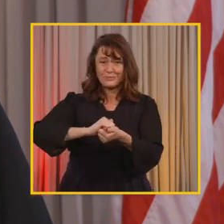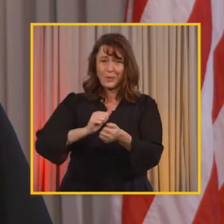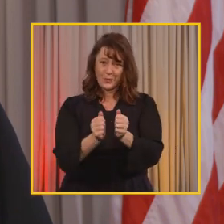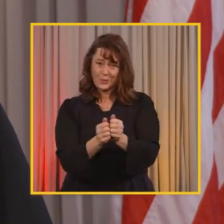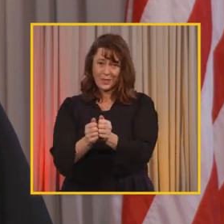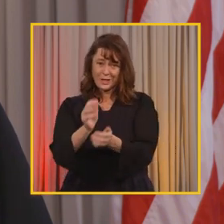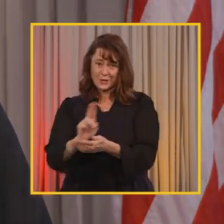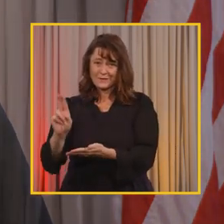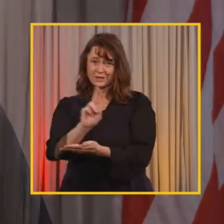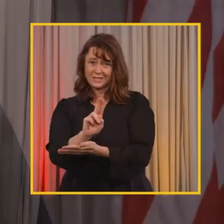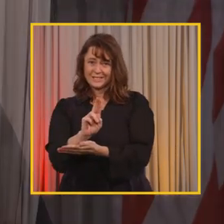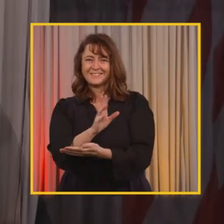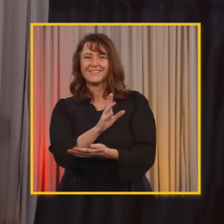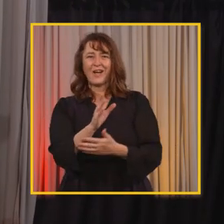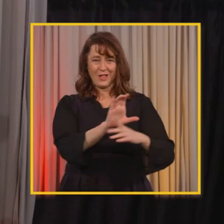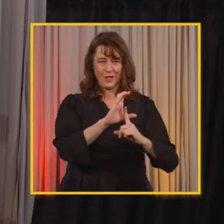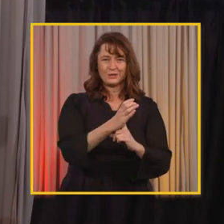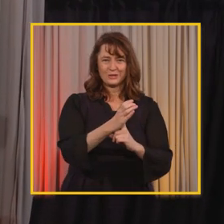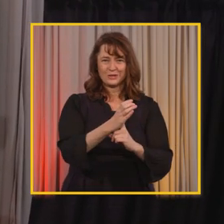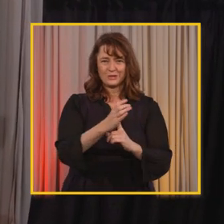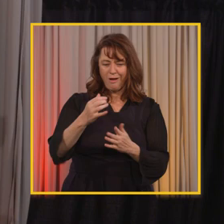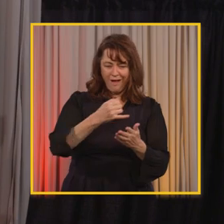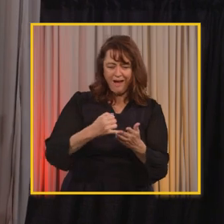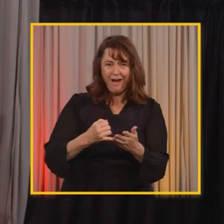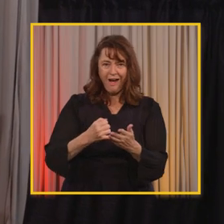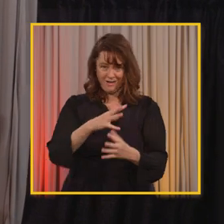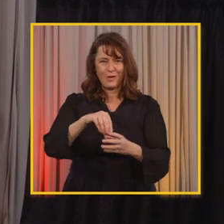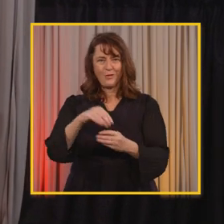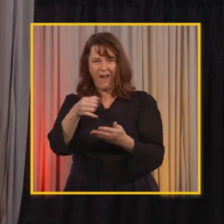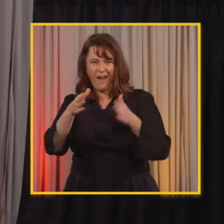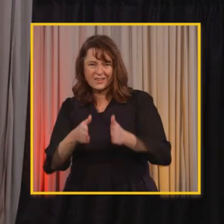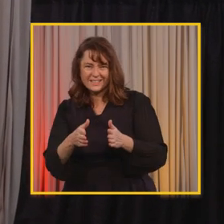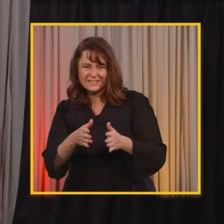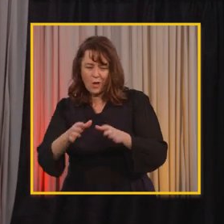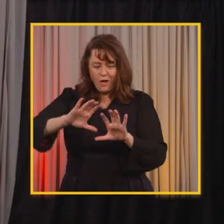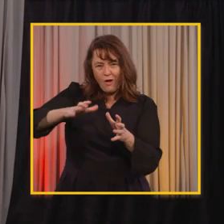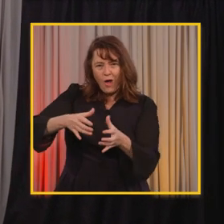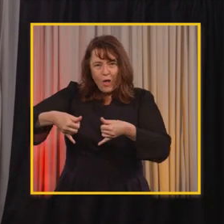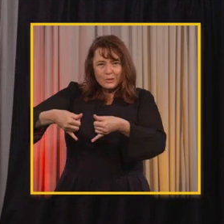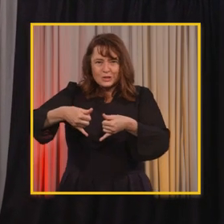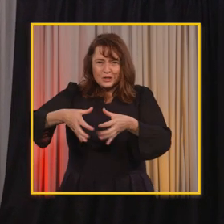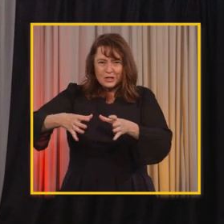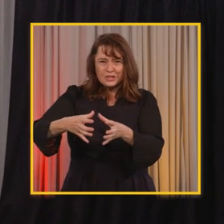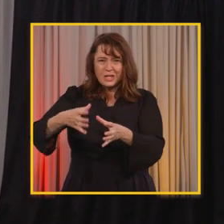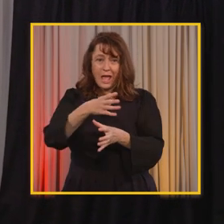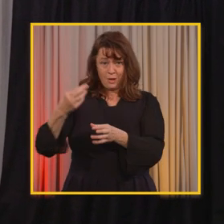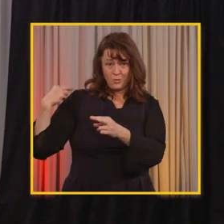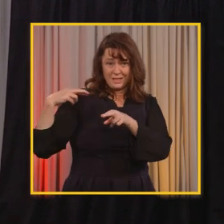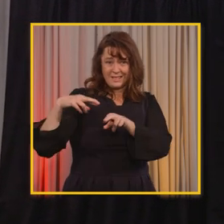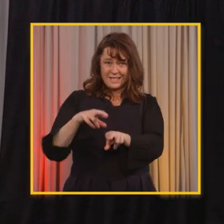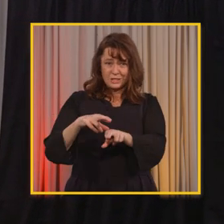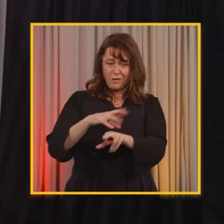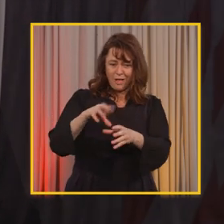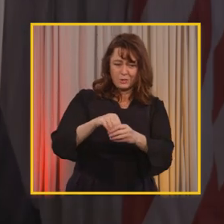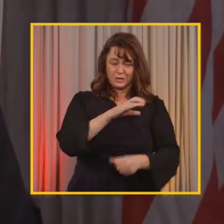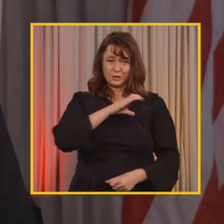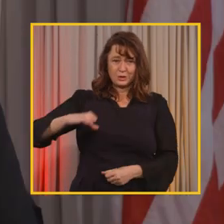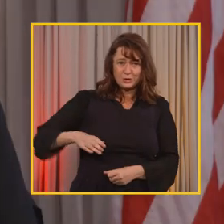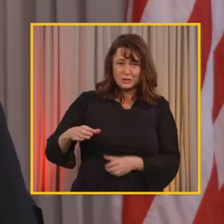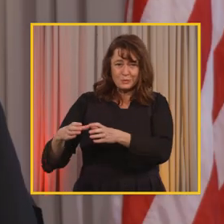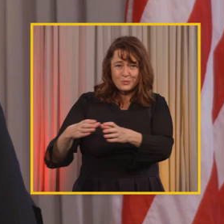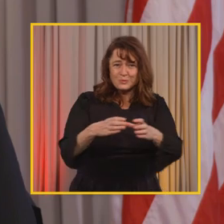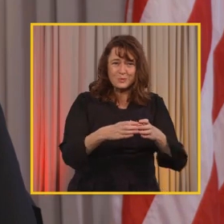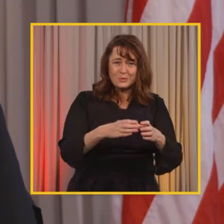arts, including supporting artists through public sculptures, and religion, including expanding Christian ministries.